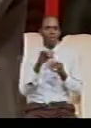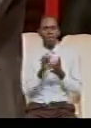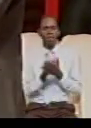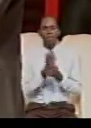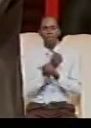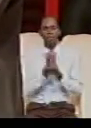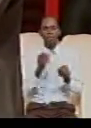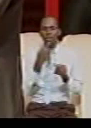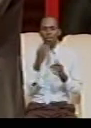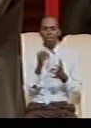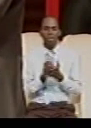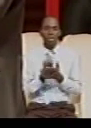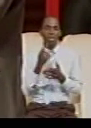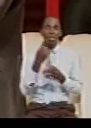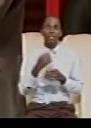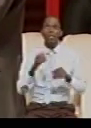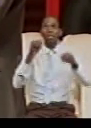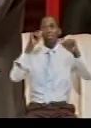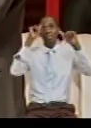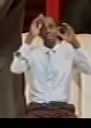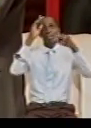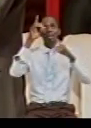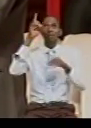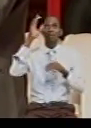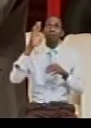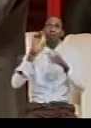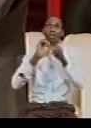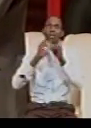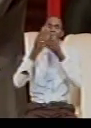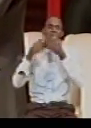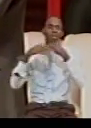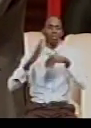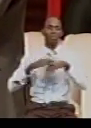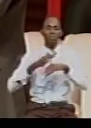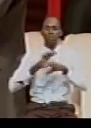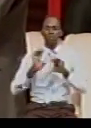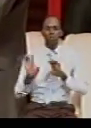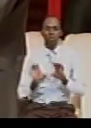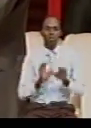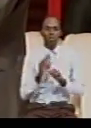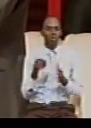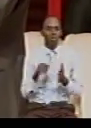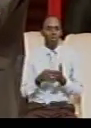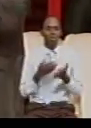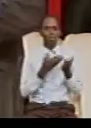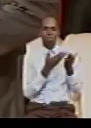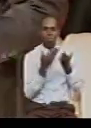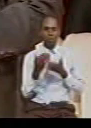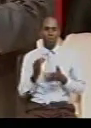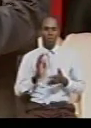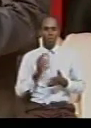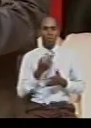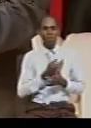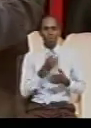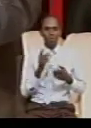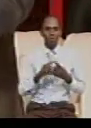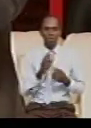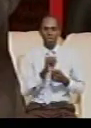says, the Father God in heaven does that, bringing us to a lively hope by the new